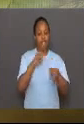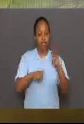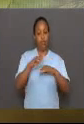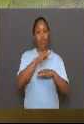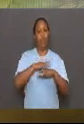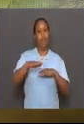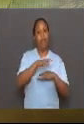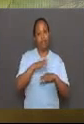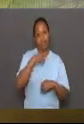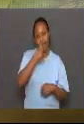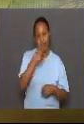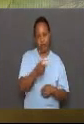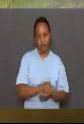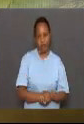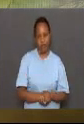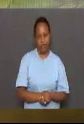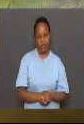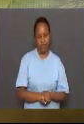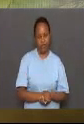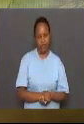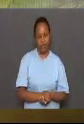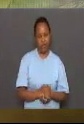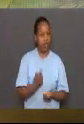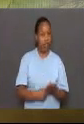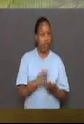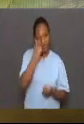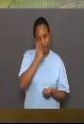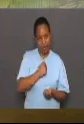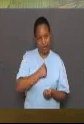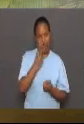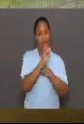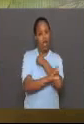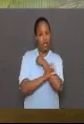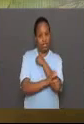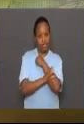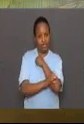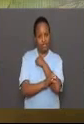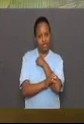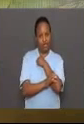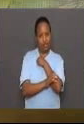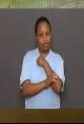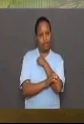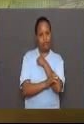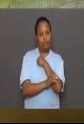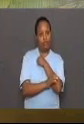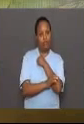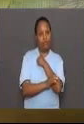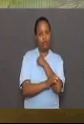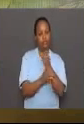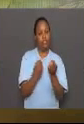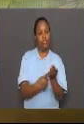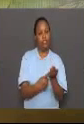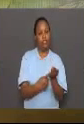people. It is the belief that the state is made lawful through the